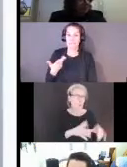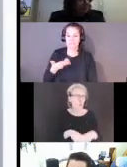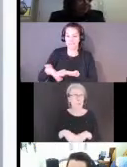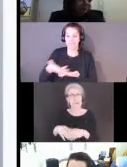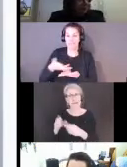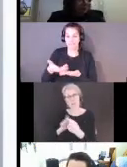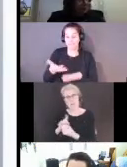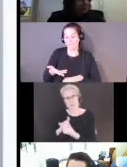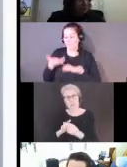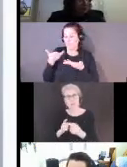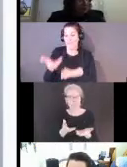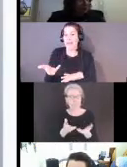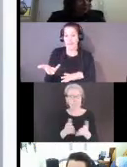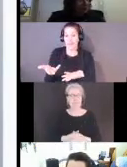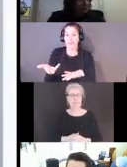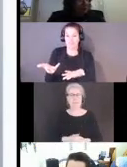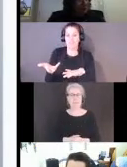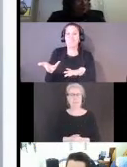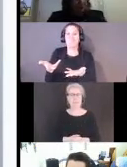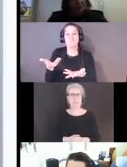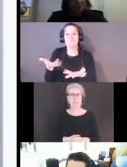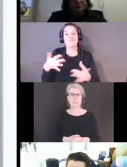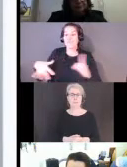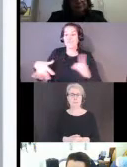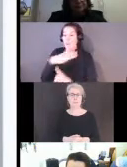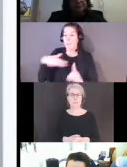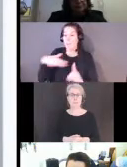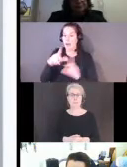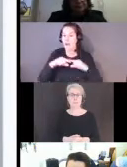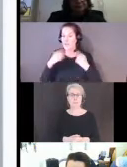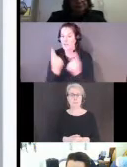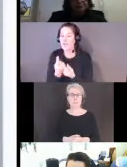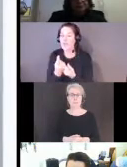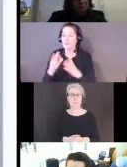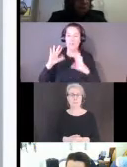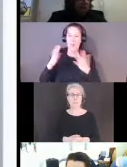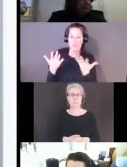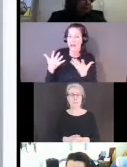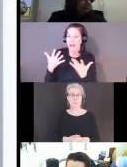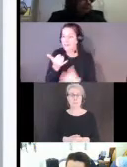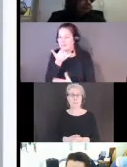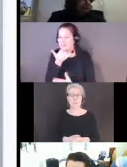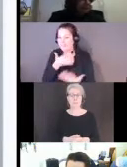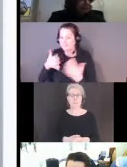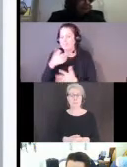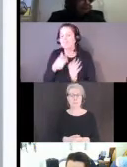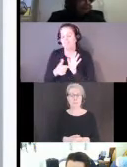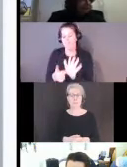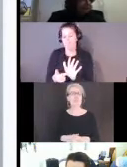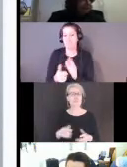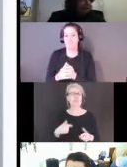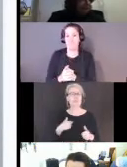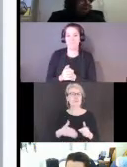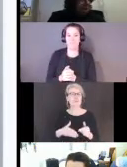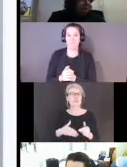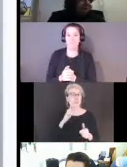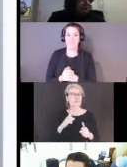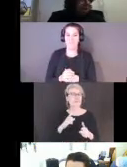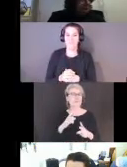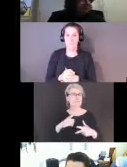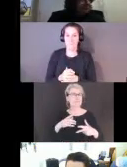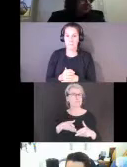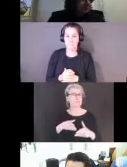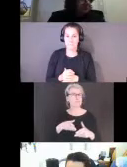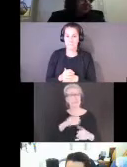setting. And so just to finish off, the presentation